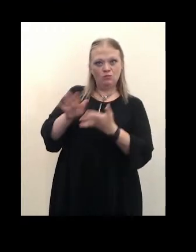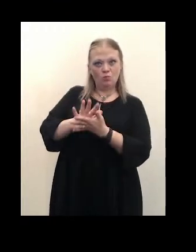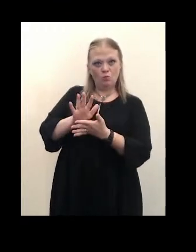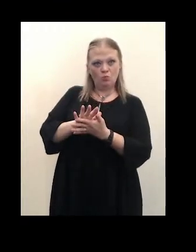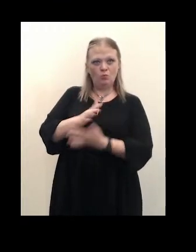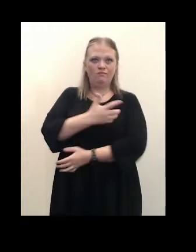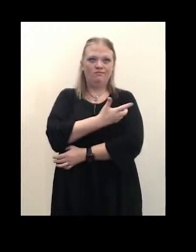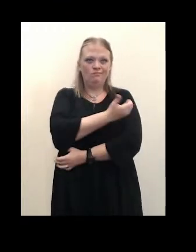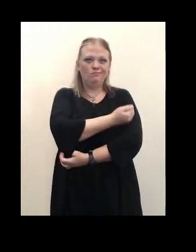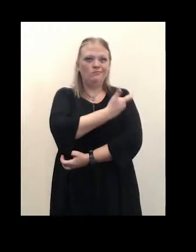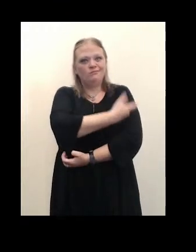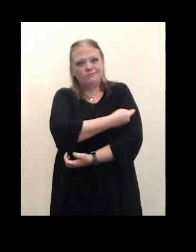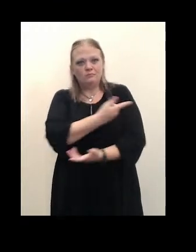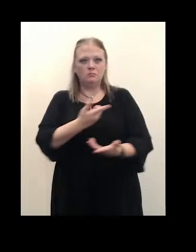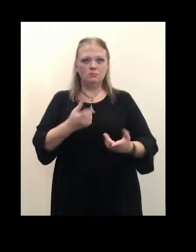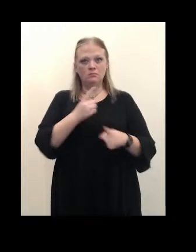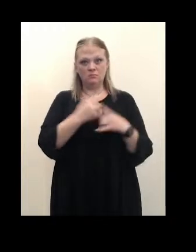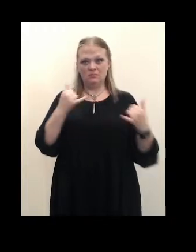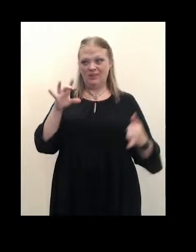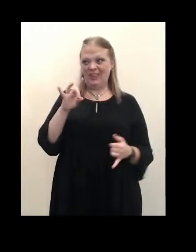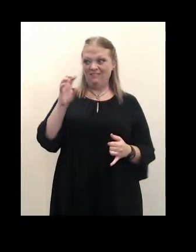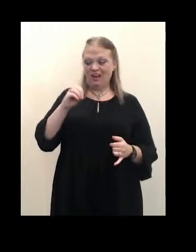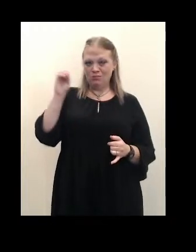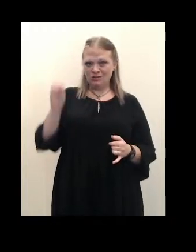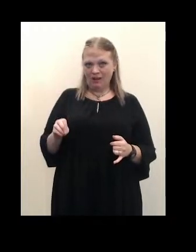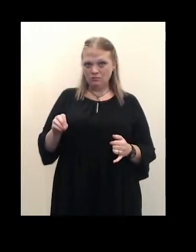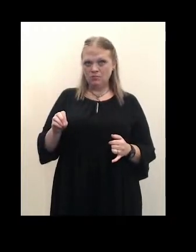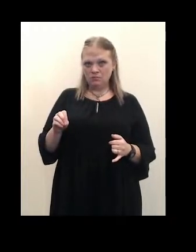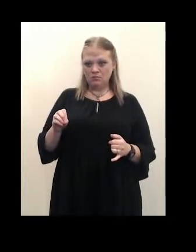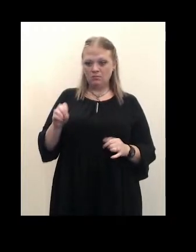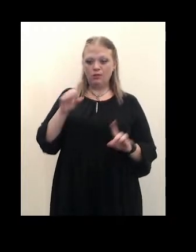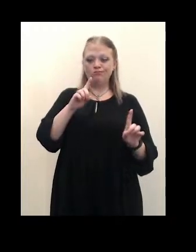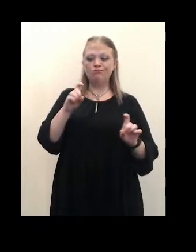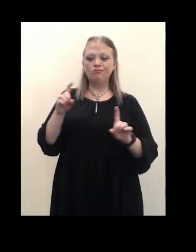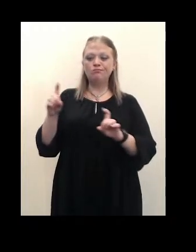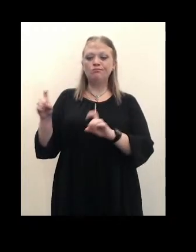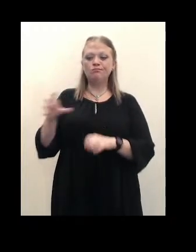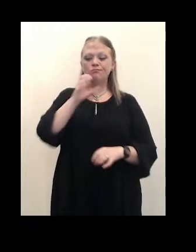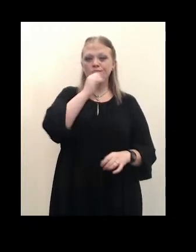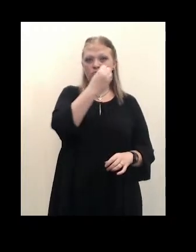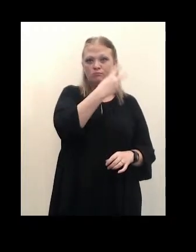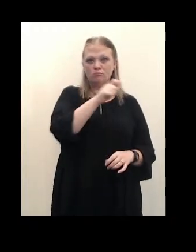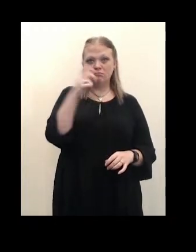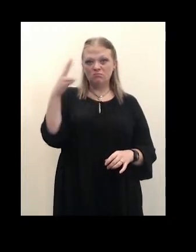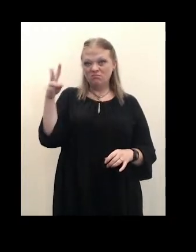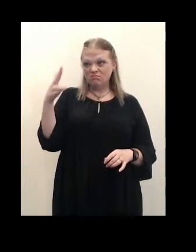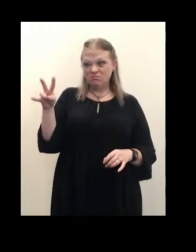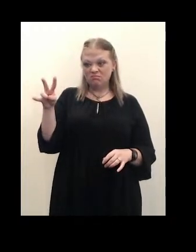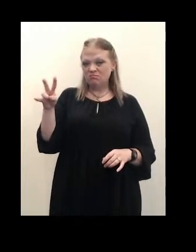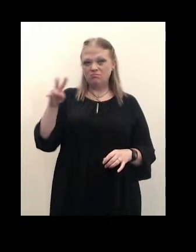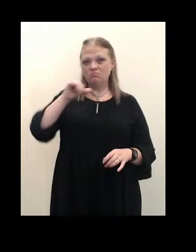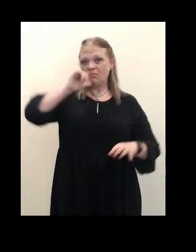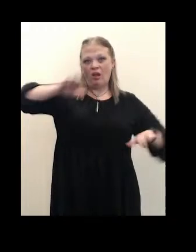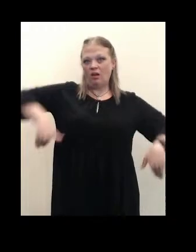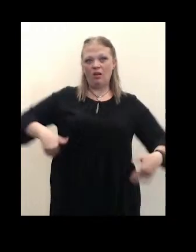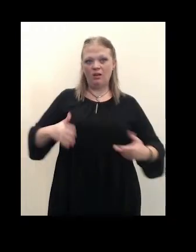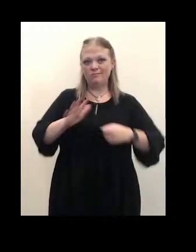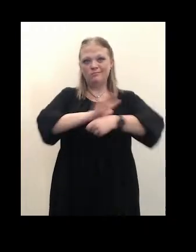right now, 85% of the cases surveyed in the 12 to 17 year age group were not fully